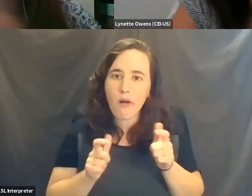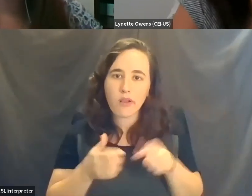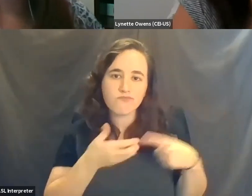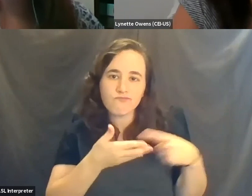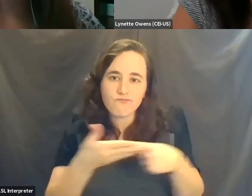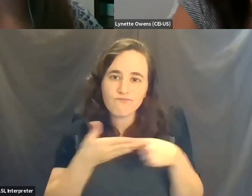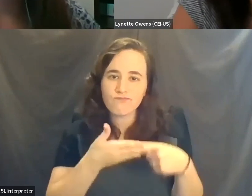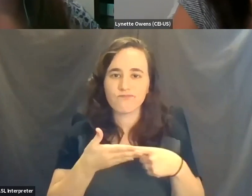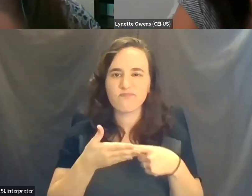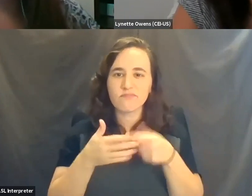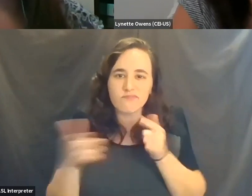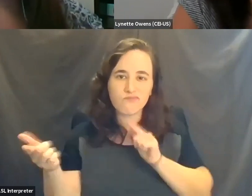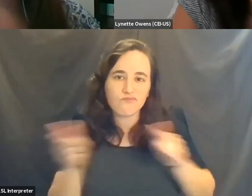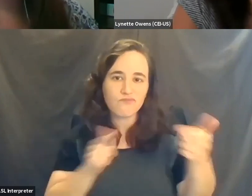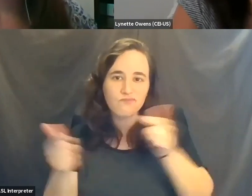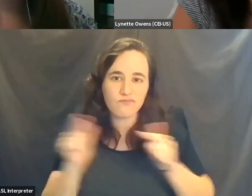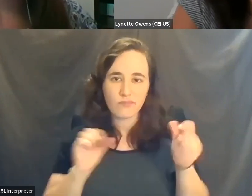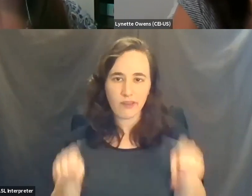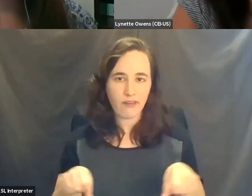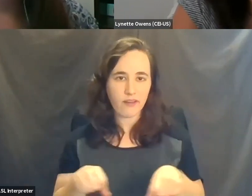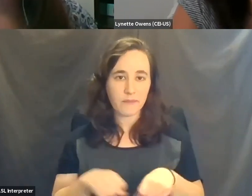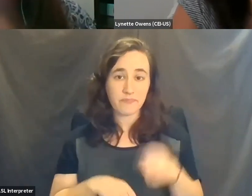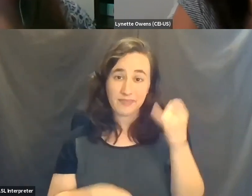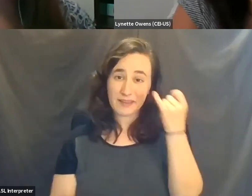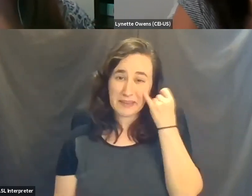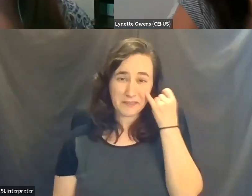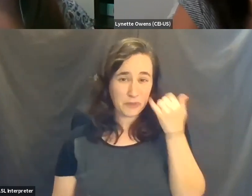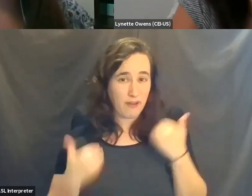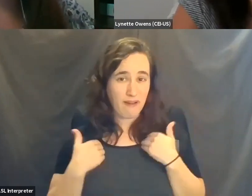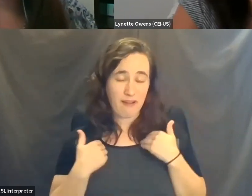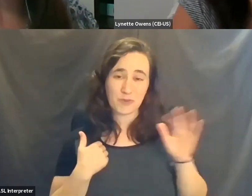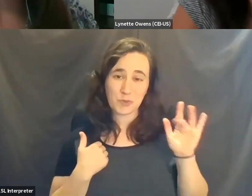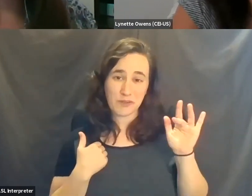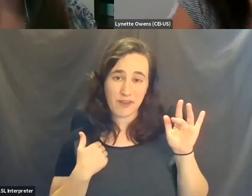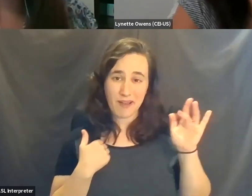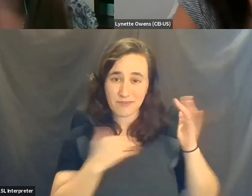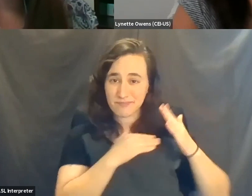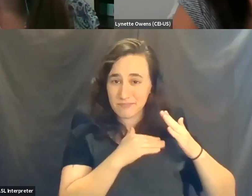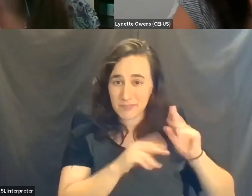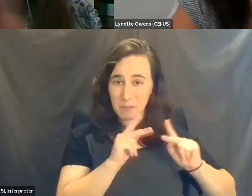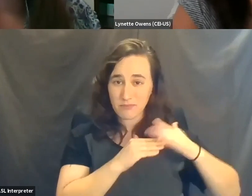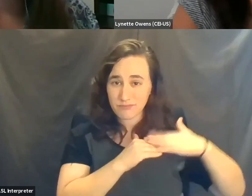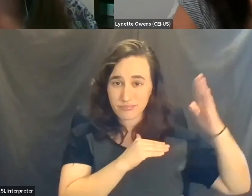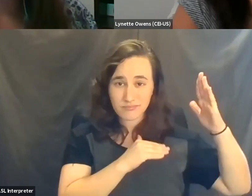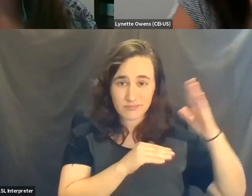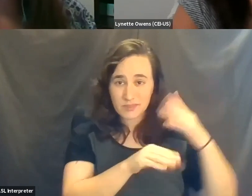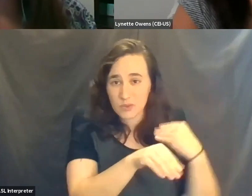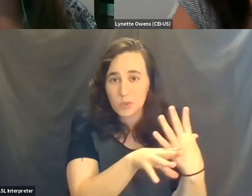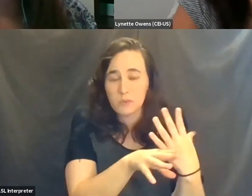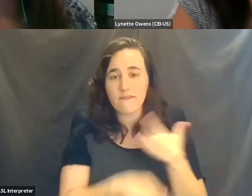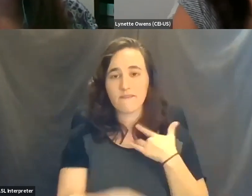and your participation. When you have 25 people in a Zoom, of course you feel